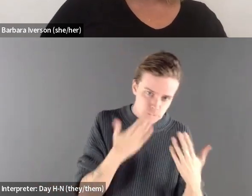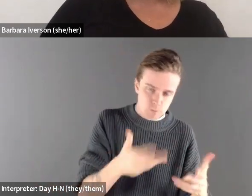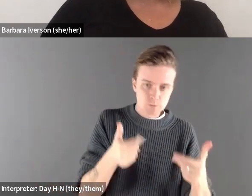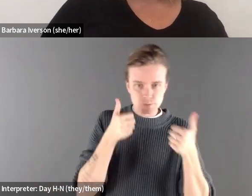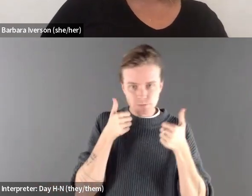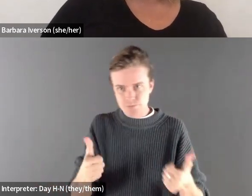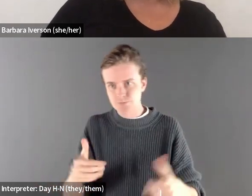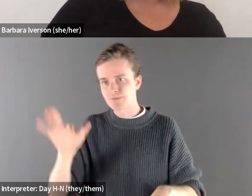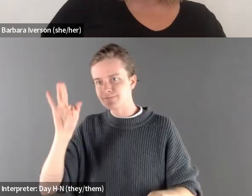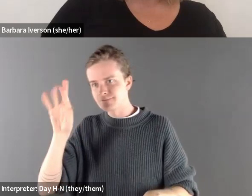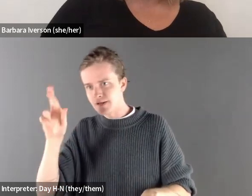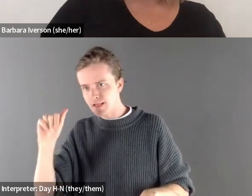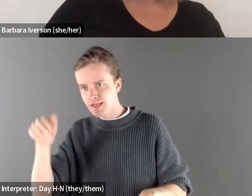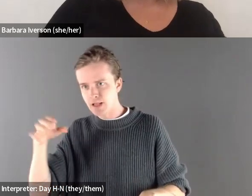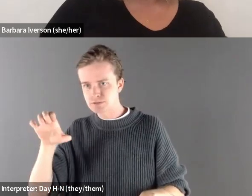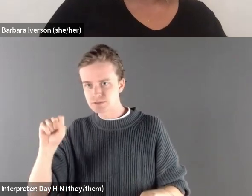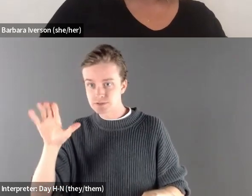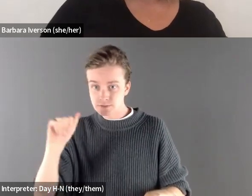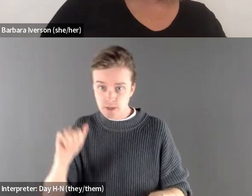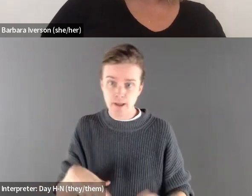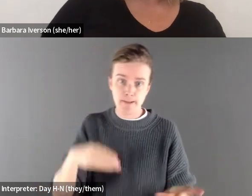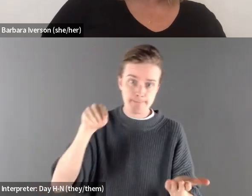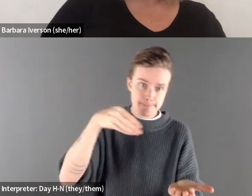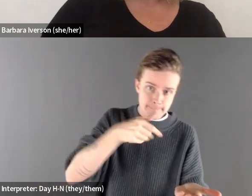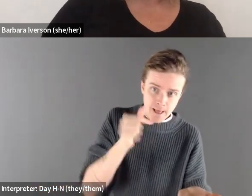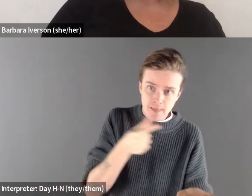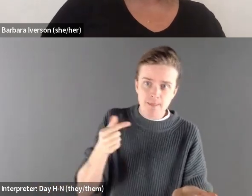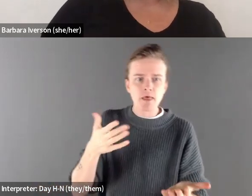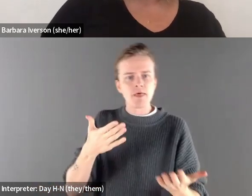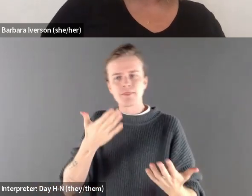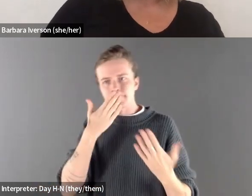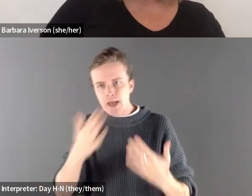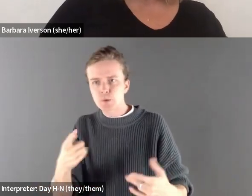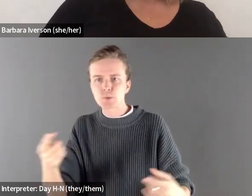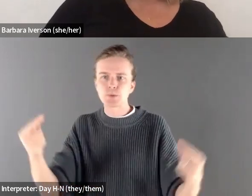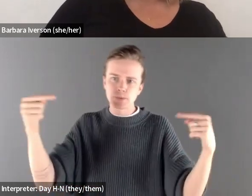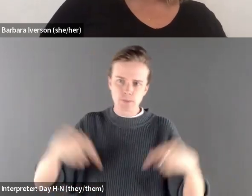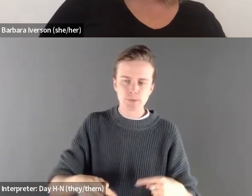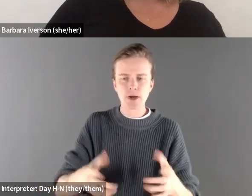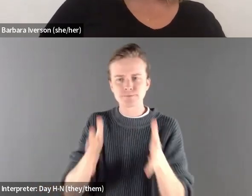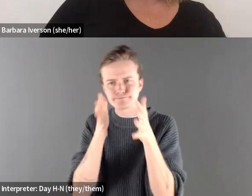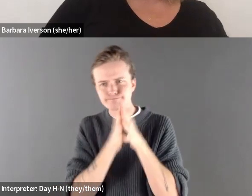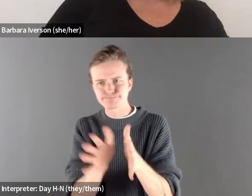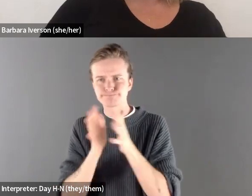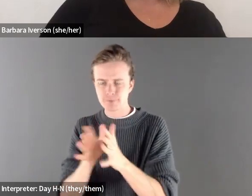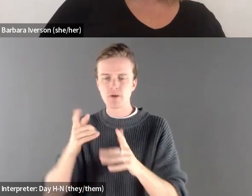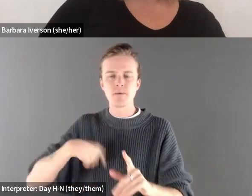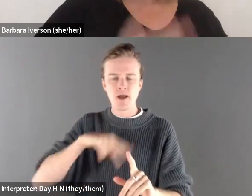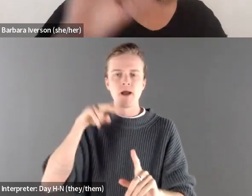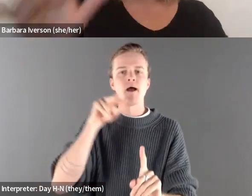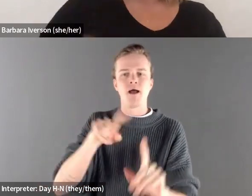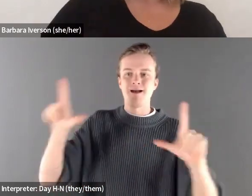for joining us today and for inspiring us and giving us new perspectives, maybe to think about